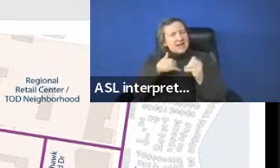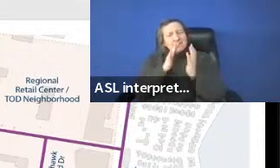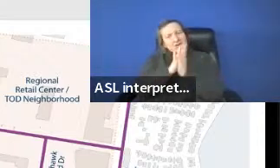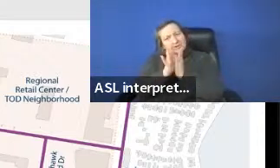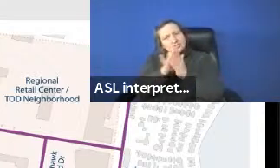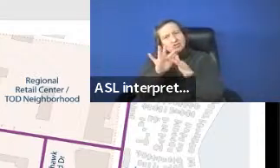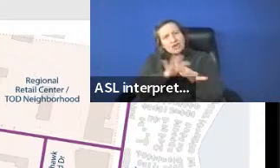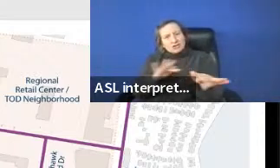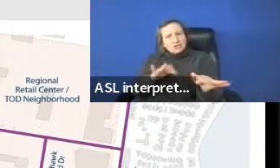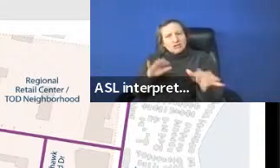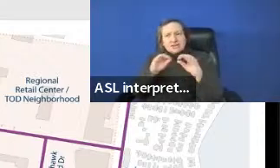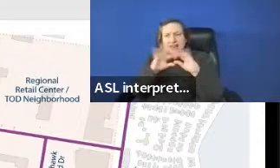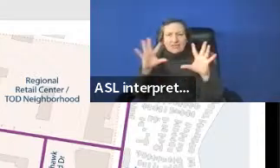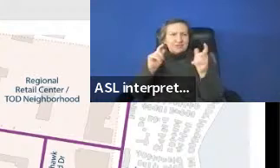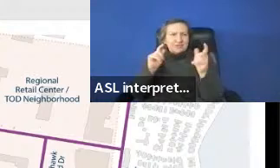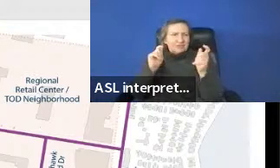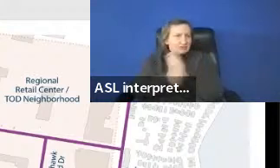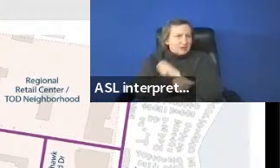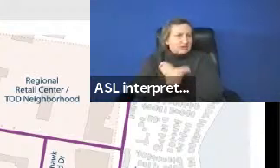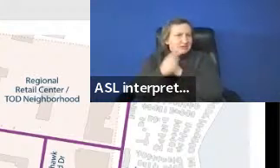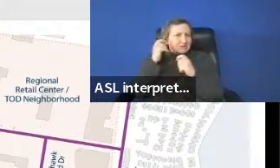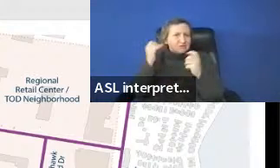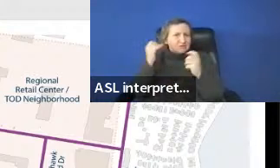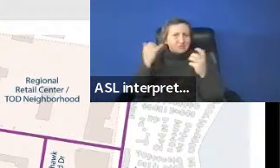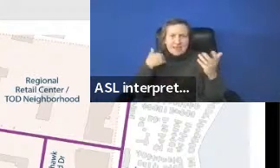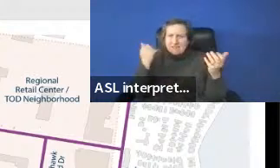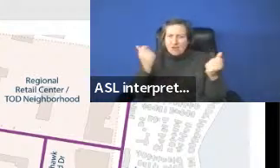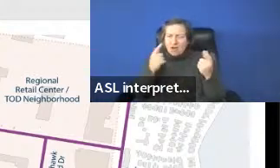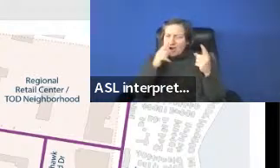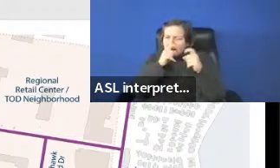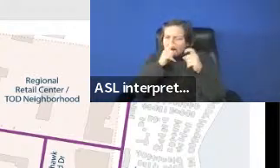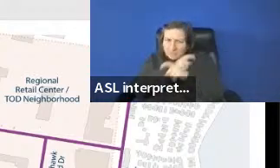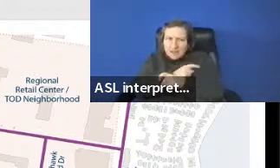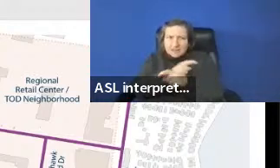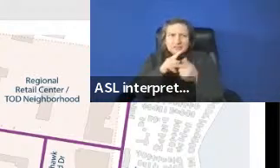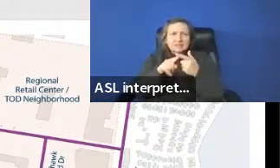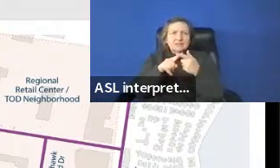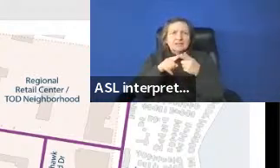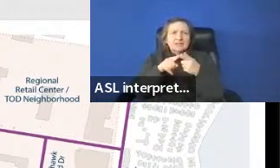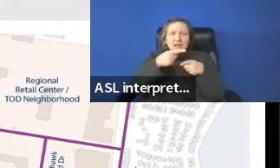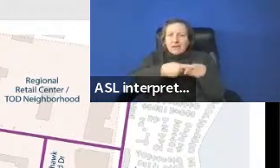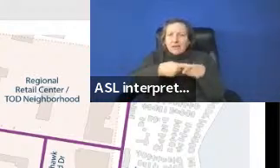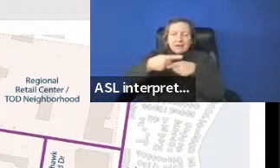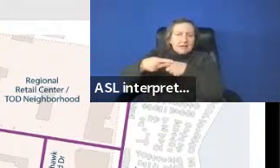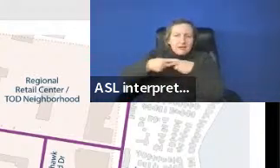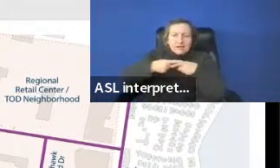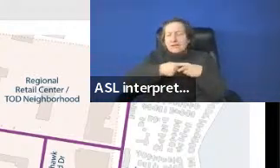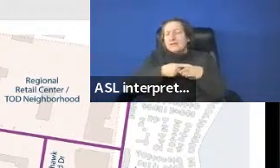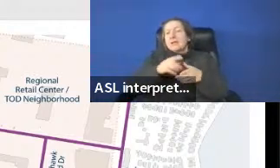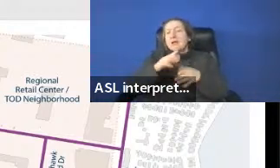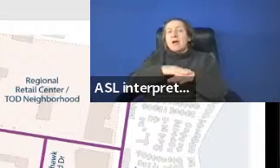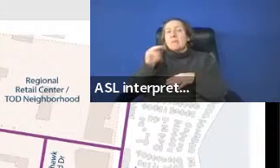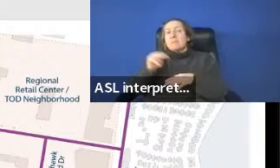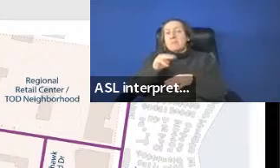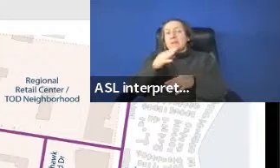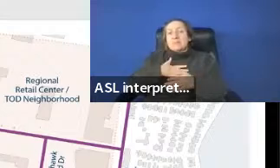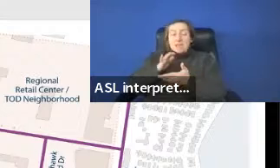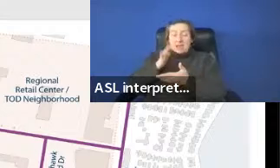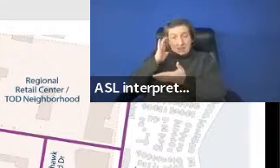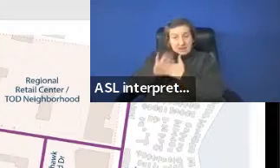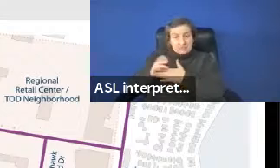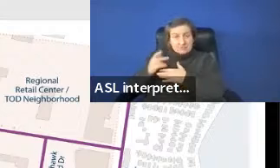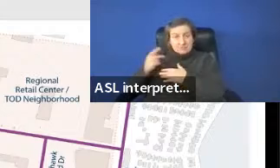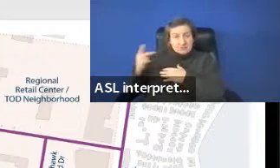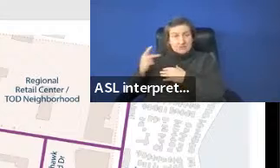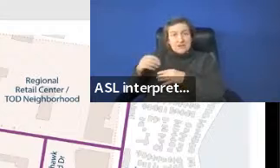Nothing changes because you have all of these complexities and these interchanges. On Monday, my husband and I found ourselves